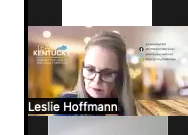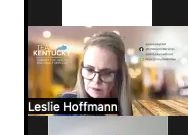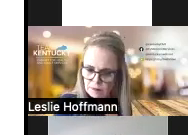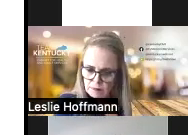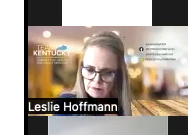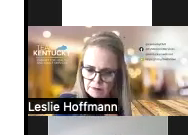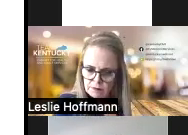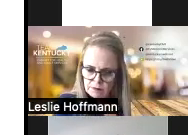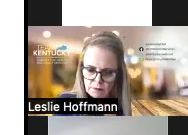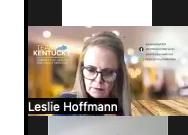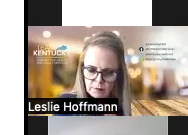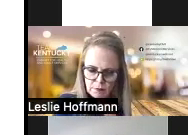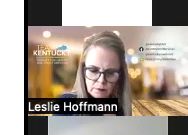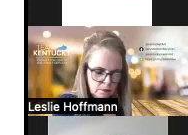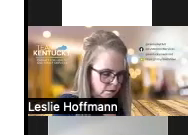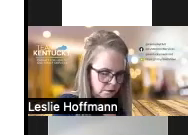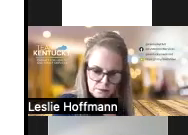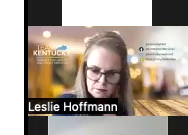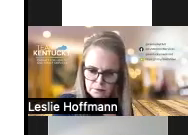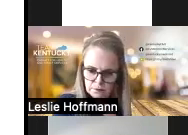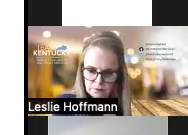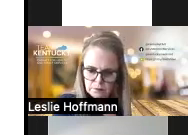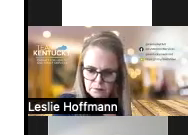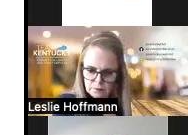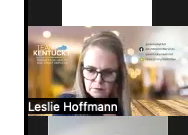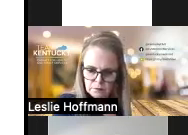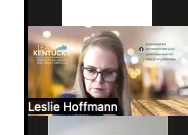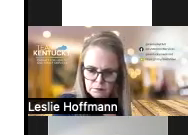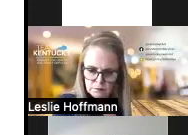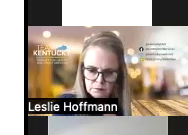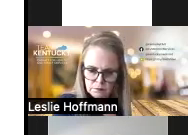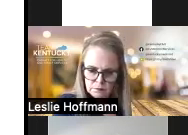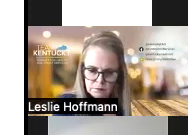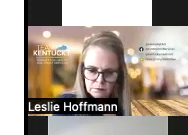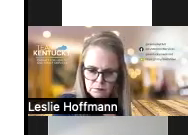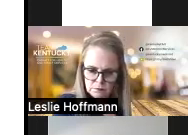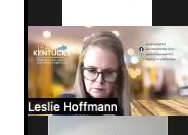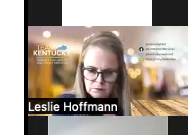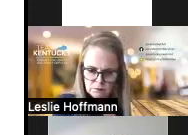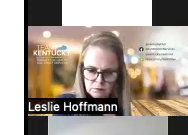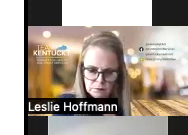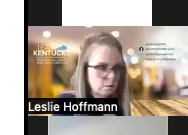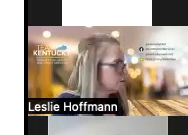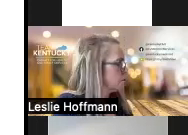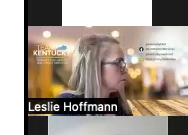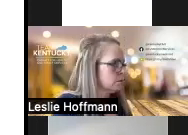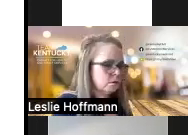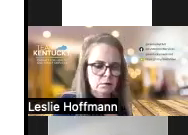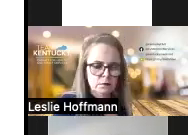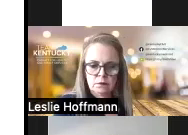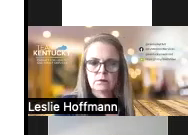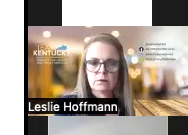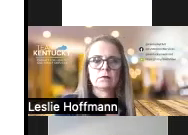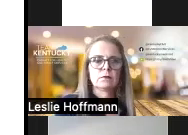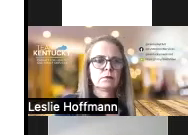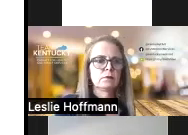facilities. And we're working really hard to develop more effective and intensive foster care programs to keep them in